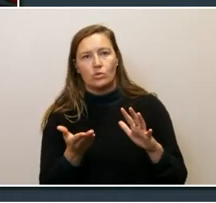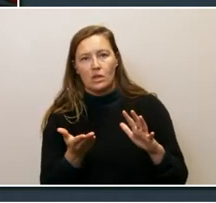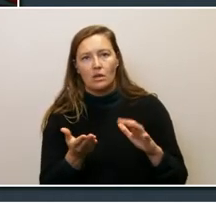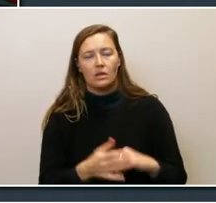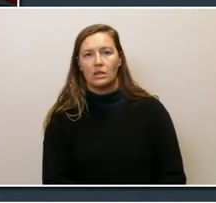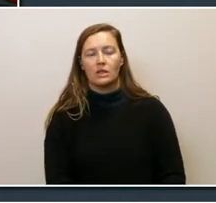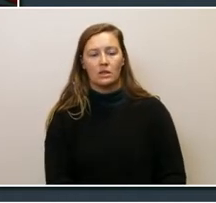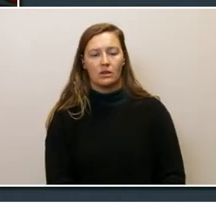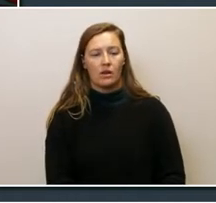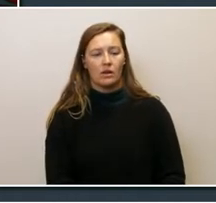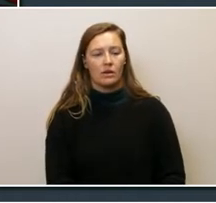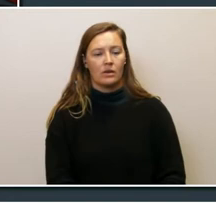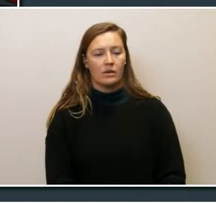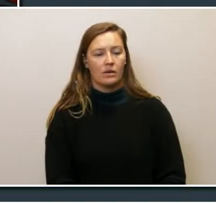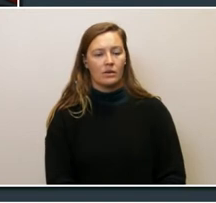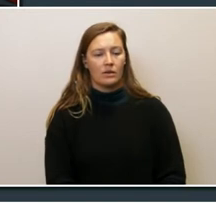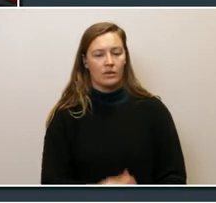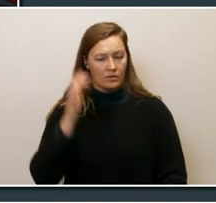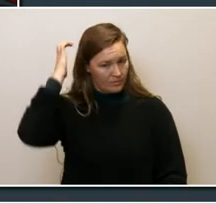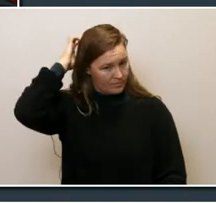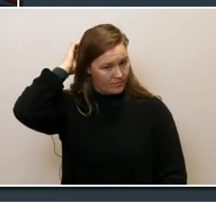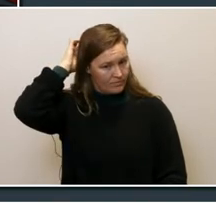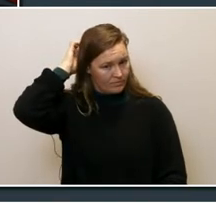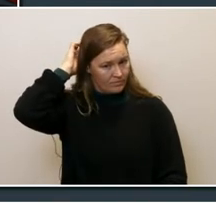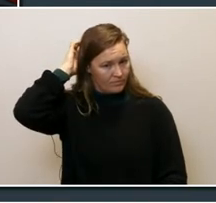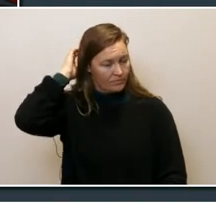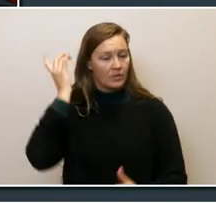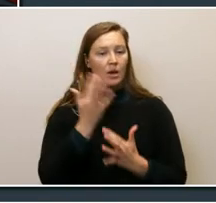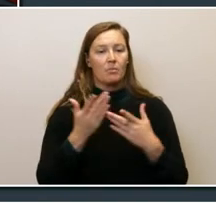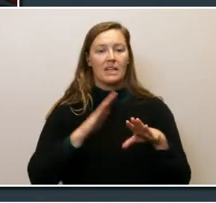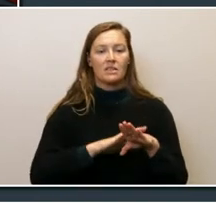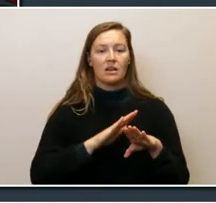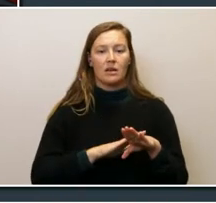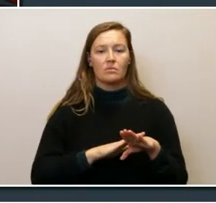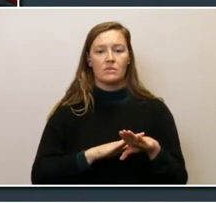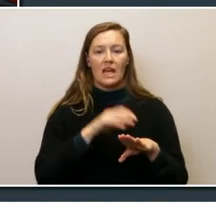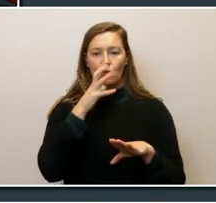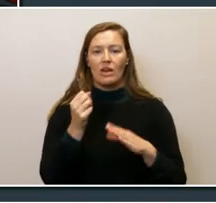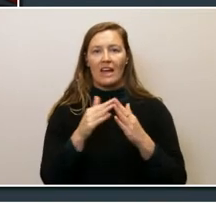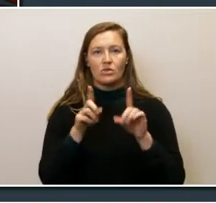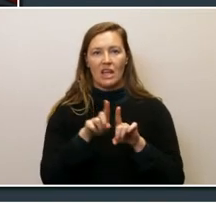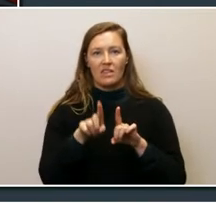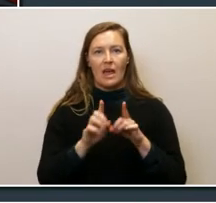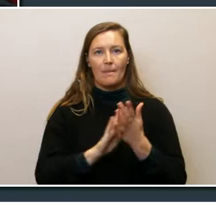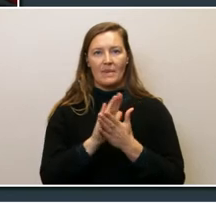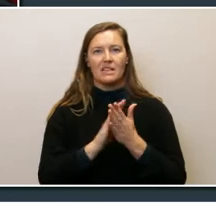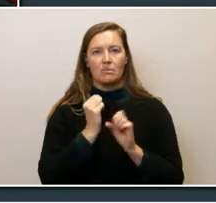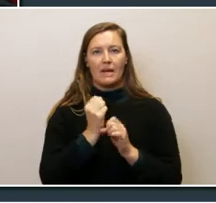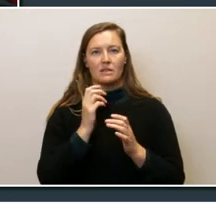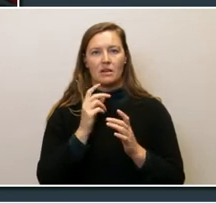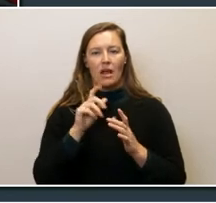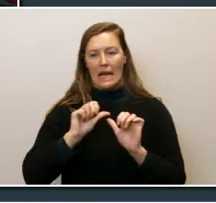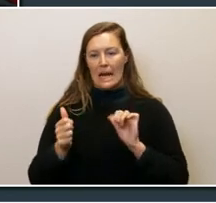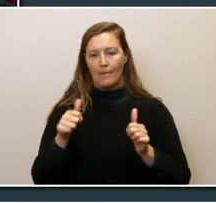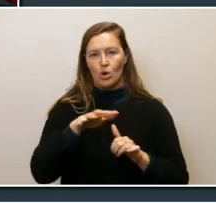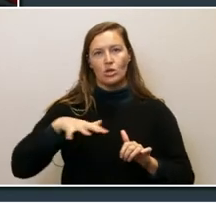are uninhabitable. And I think that what they often do is they bring down neighbourhoods. And I think that something